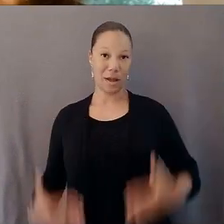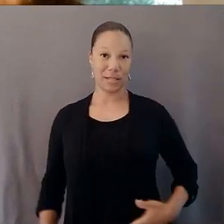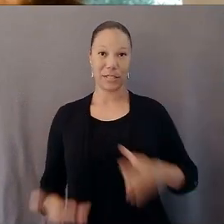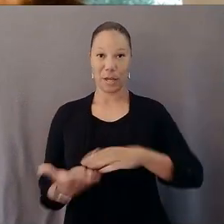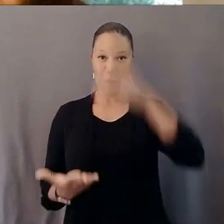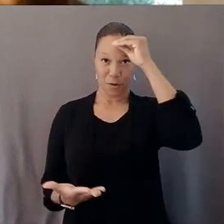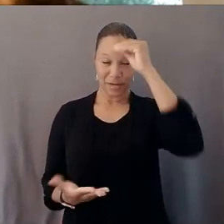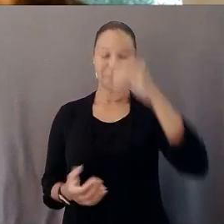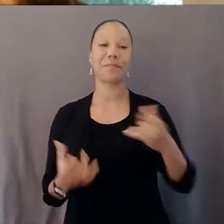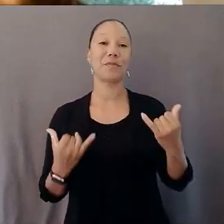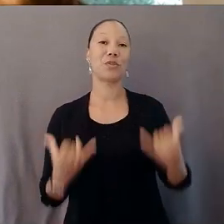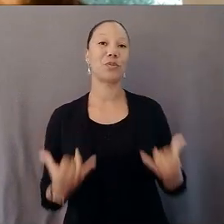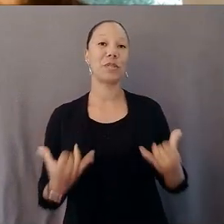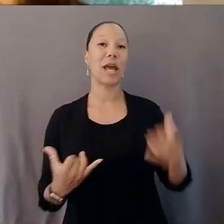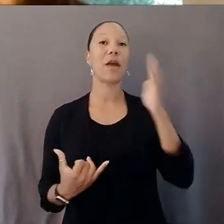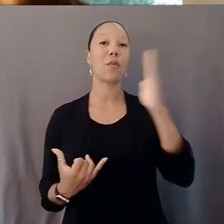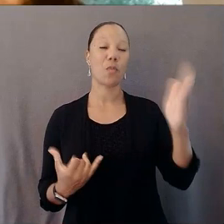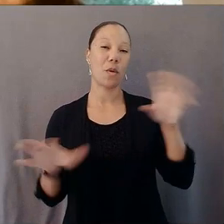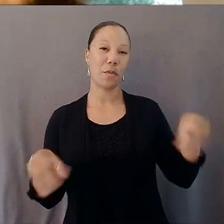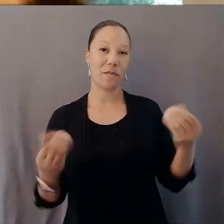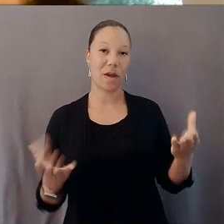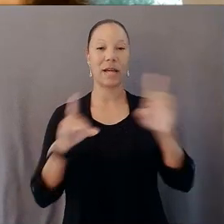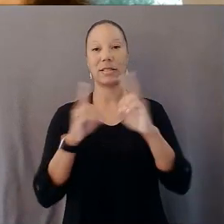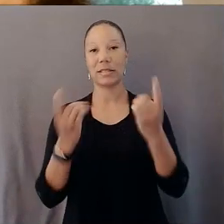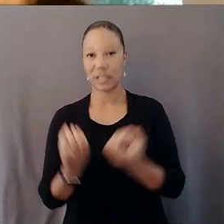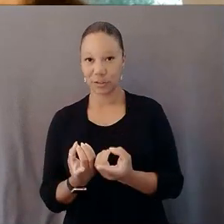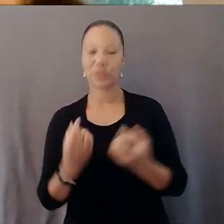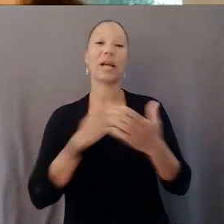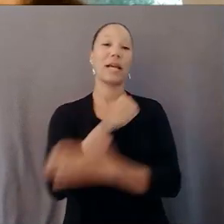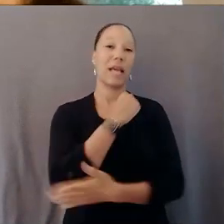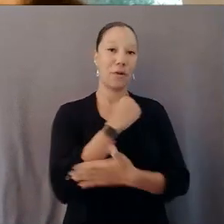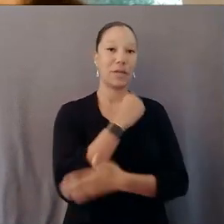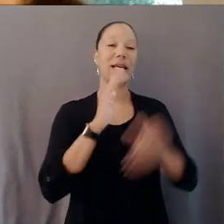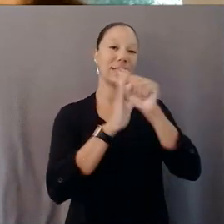And today, we're going to give you a district, county, and state update.